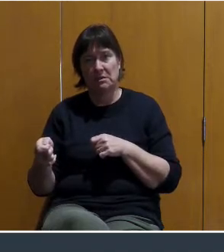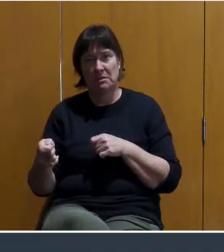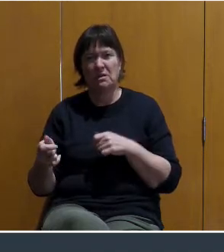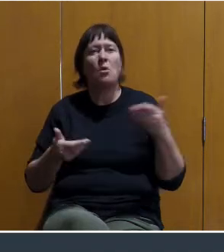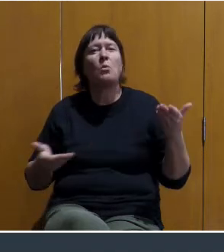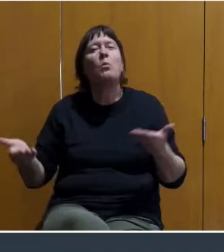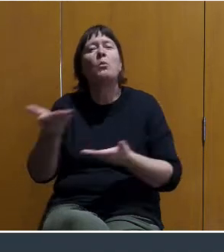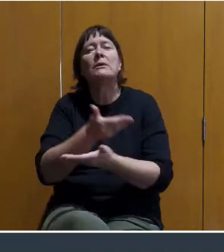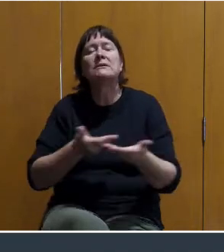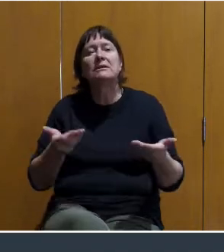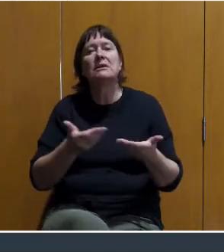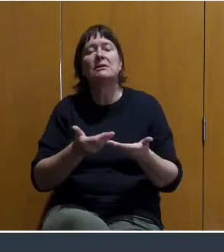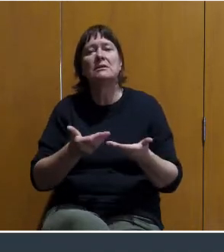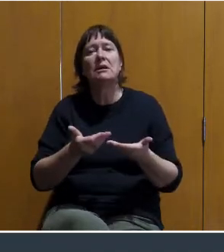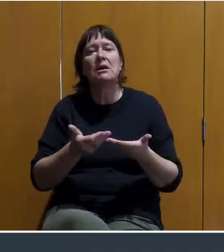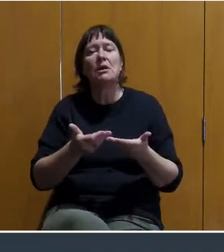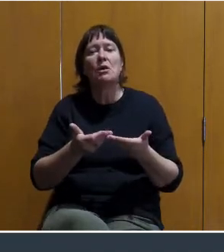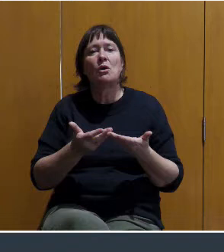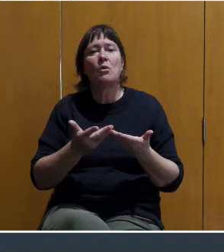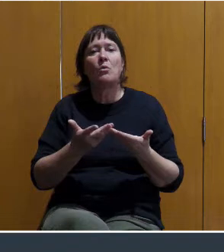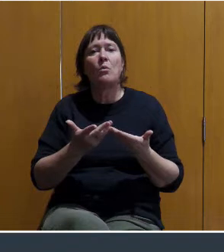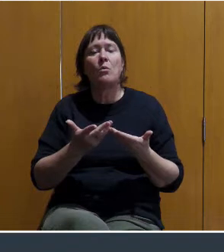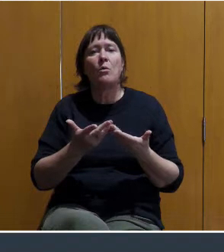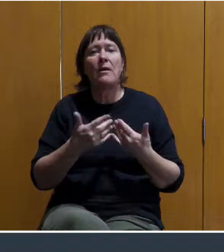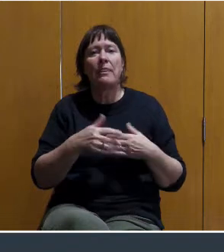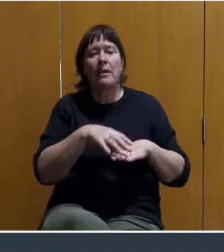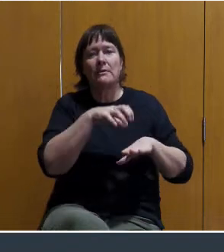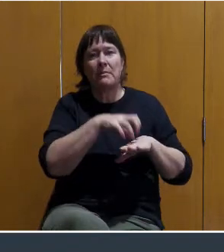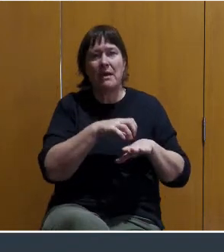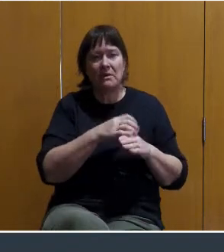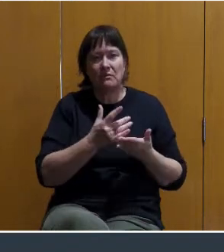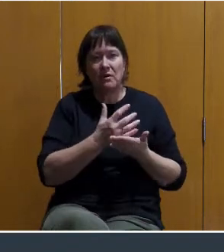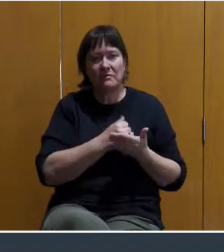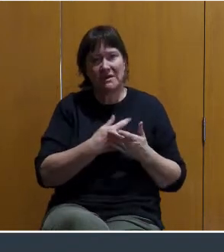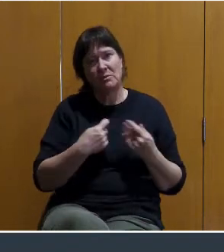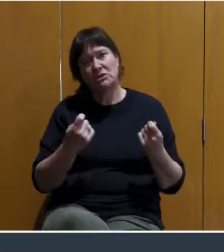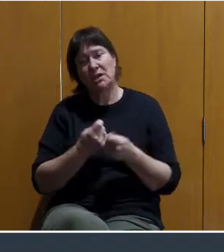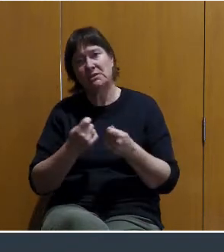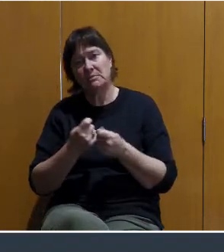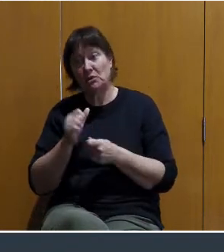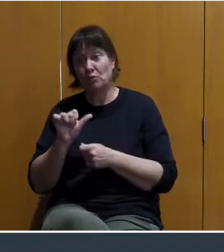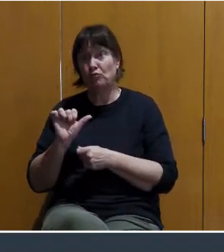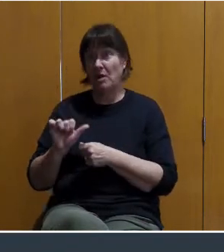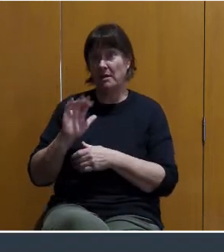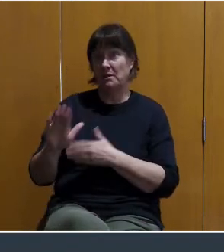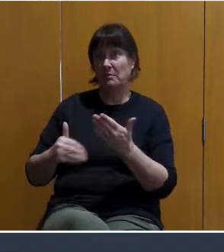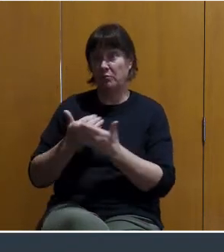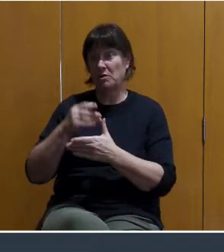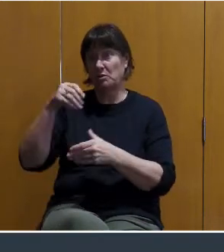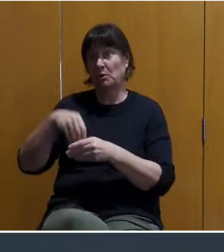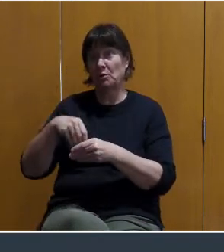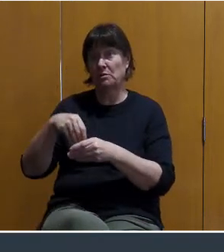with so it Department has of changed. Conservation has changed, but it's not, it was, as you rightly said, the proposal did